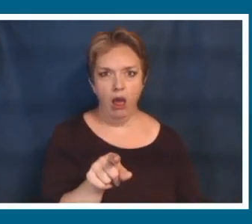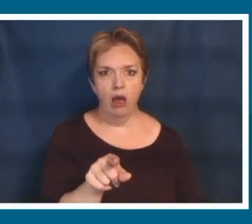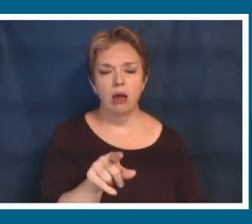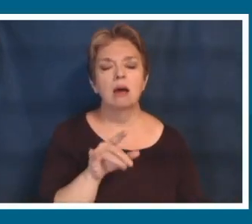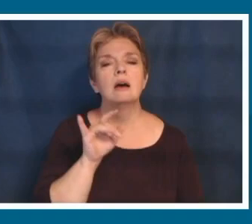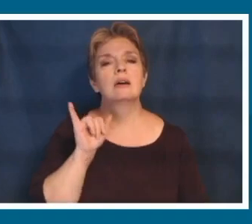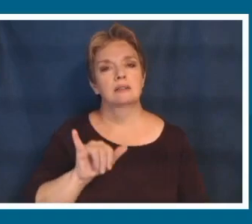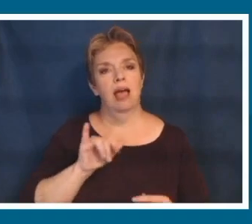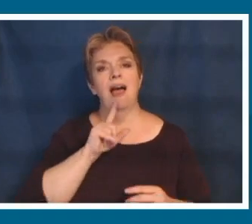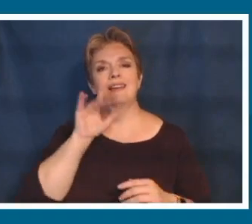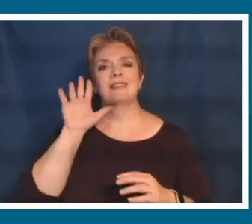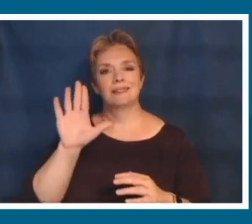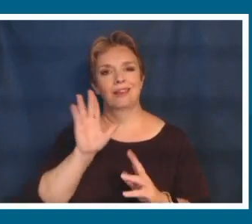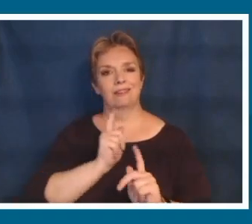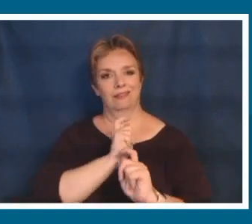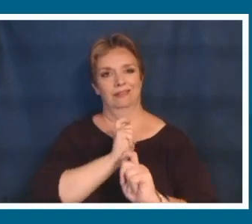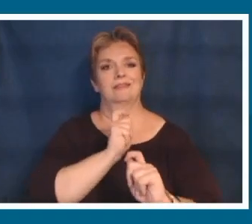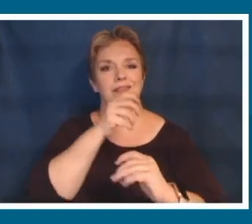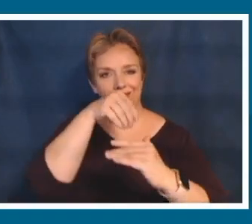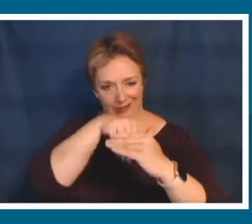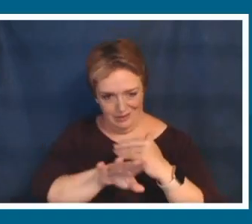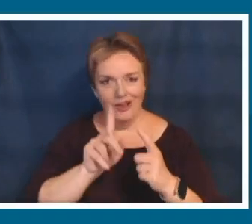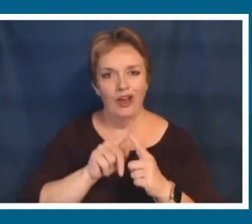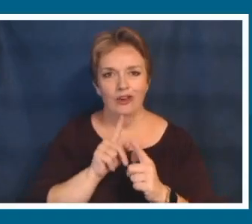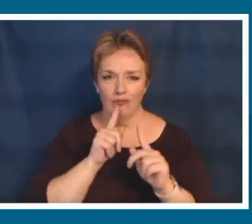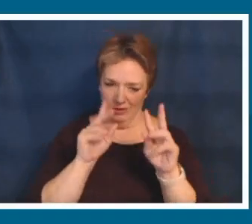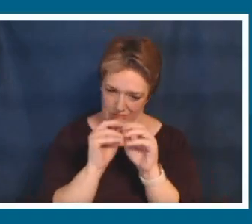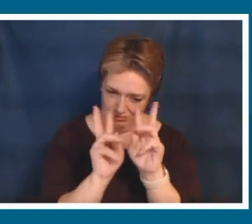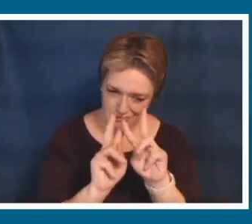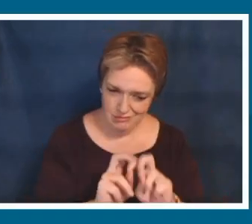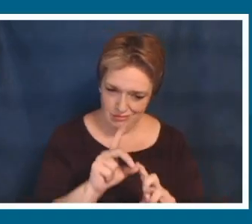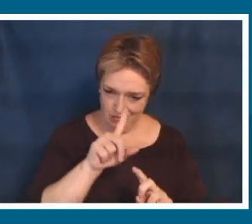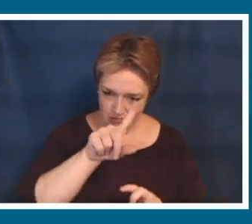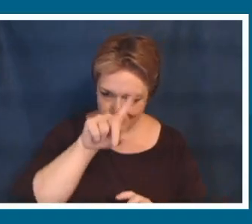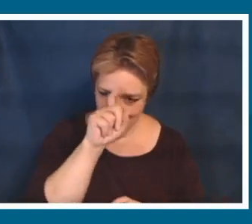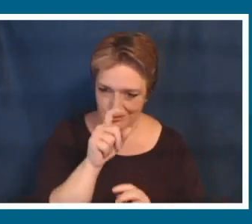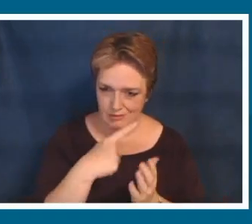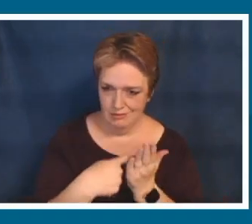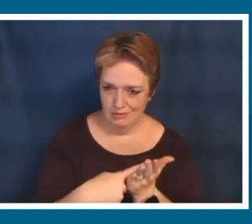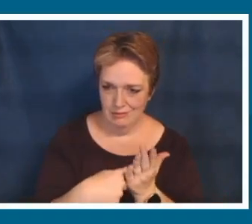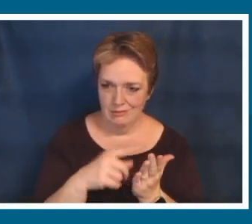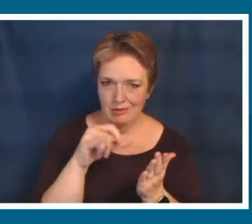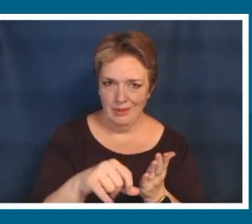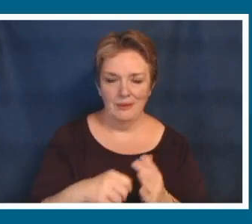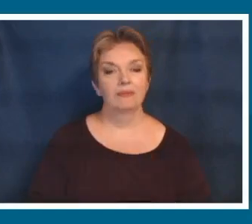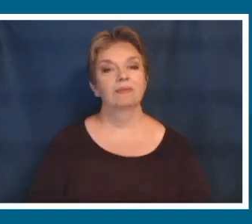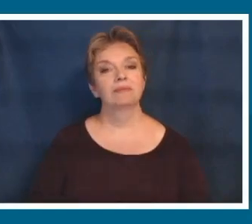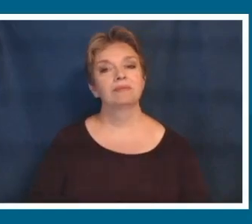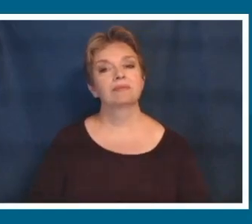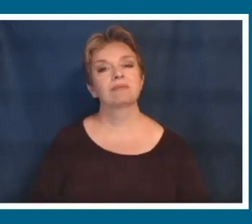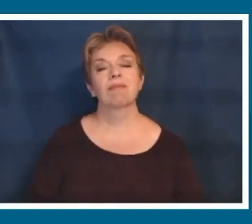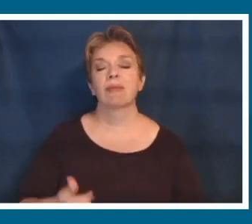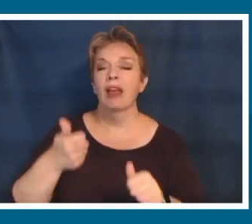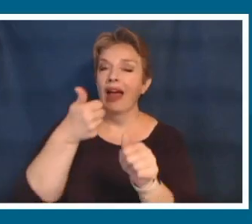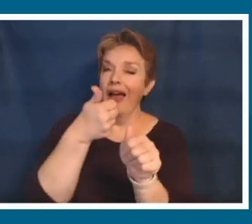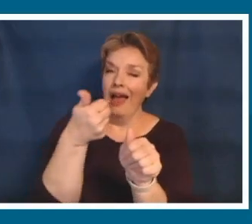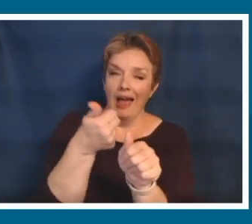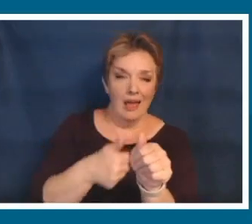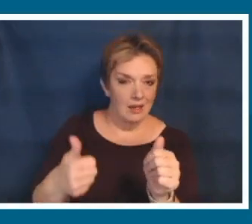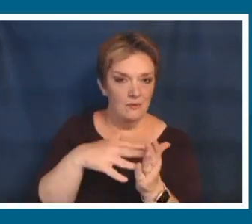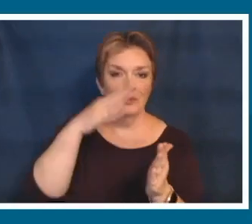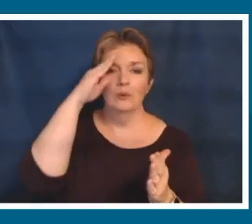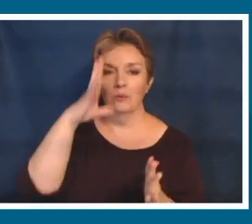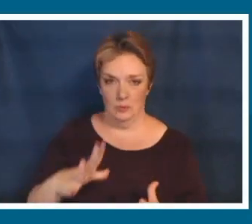those questions. Every student in the classroom has a space to participate, and that is